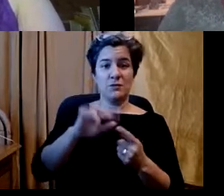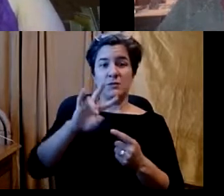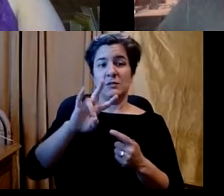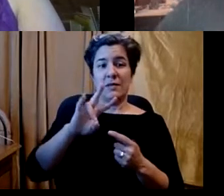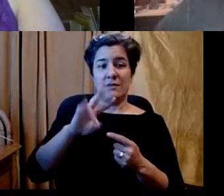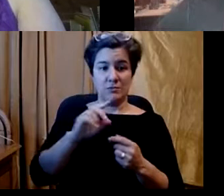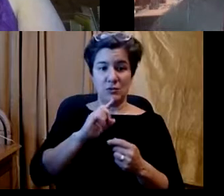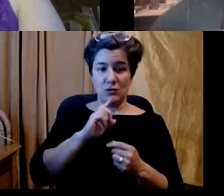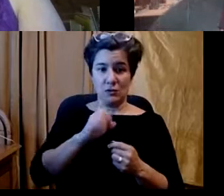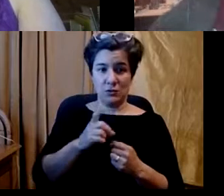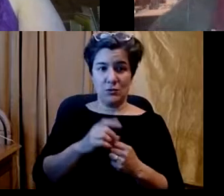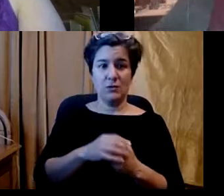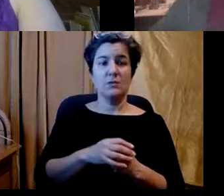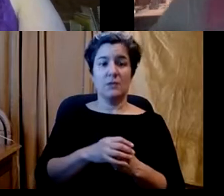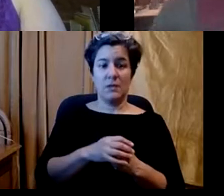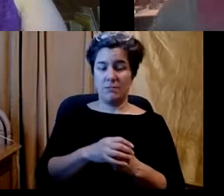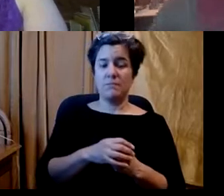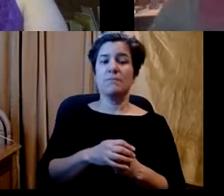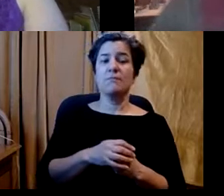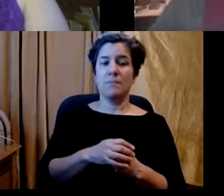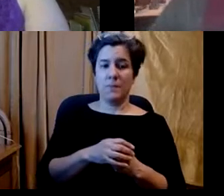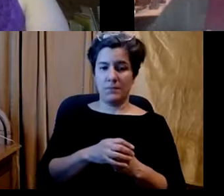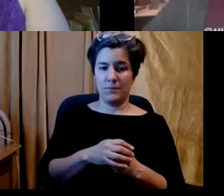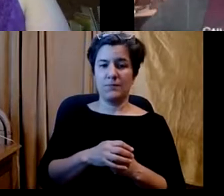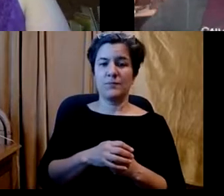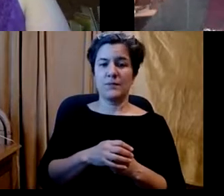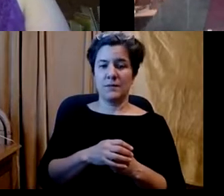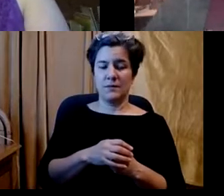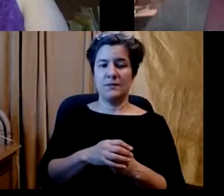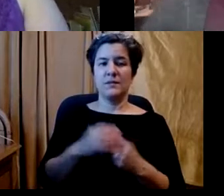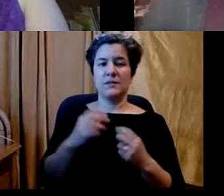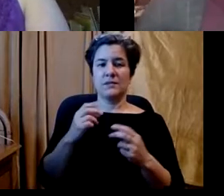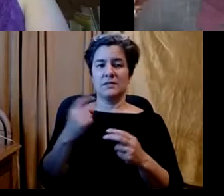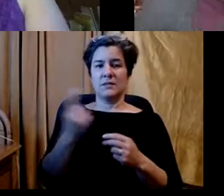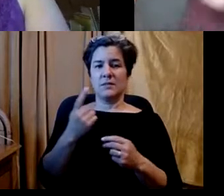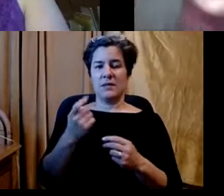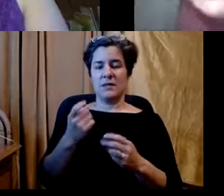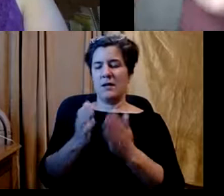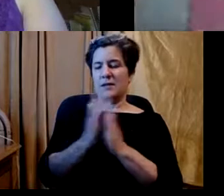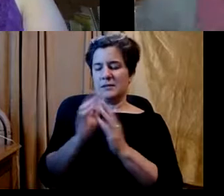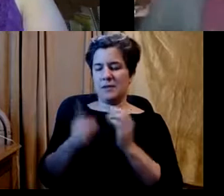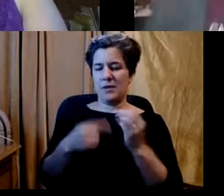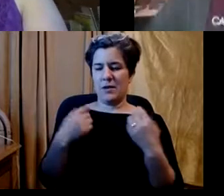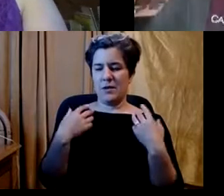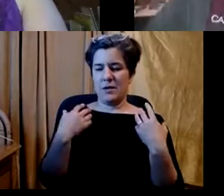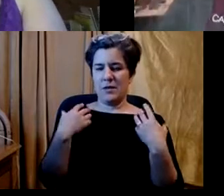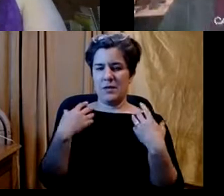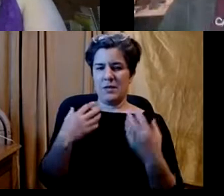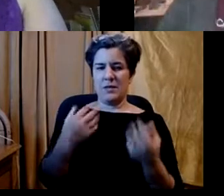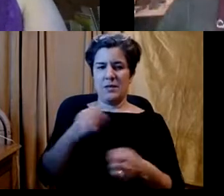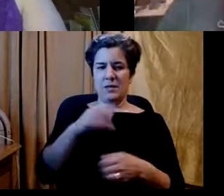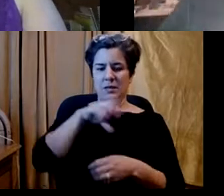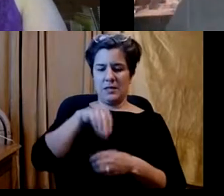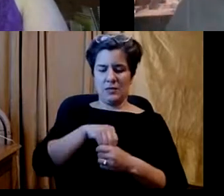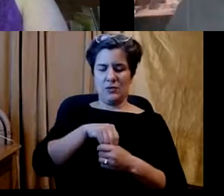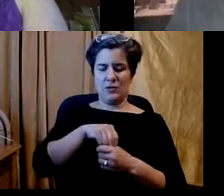And okay, we could do that. Yeah, and then also someone asked about healing our inner child, right? In this case, from our root chakra, but healing. Oh, it's kind of the same. Like